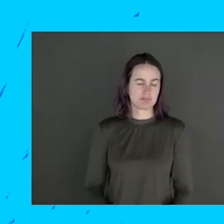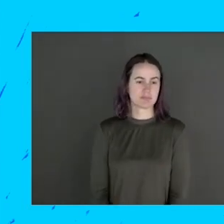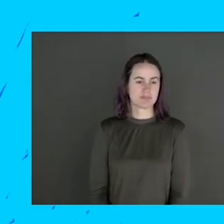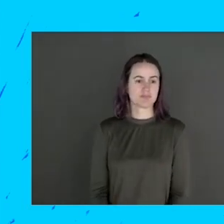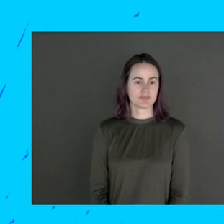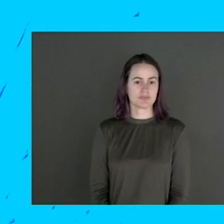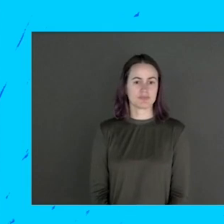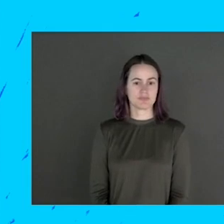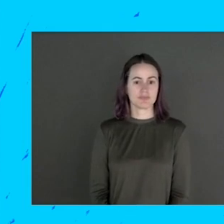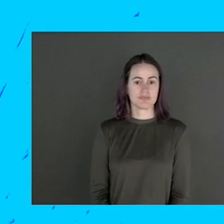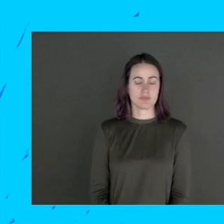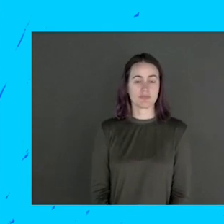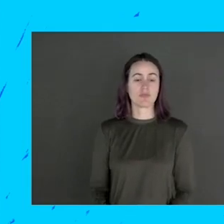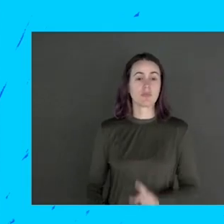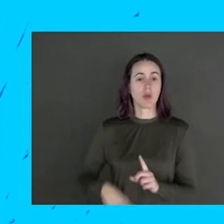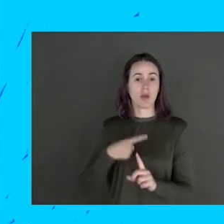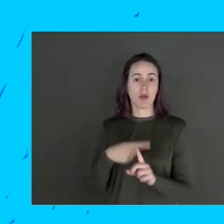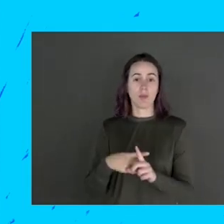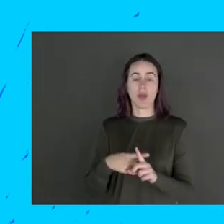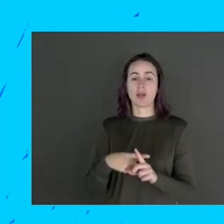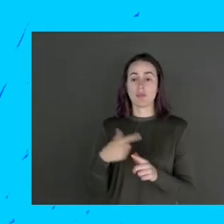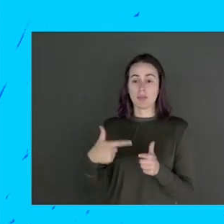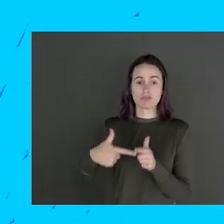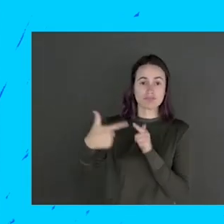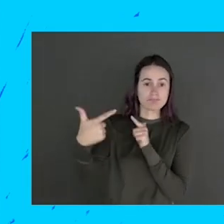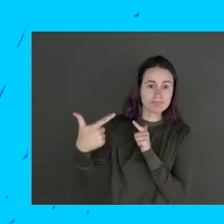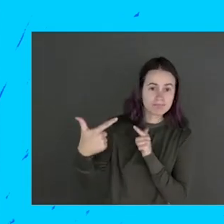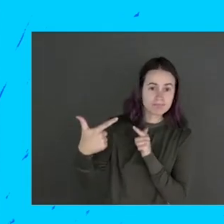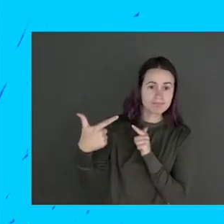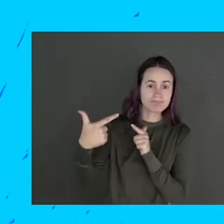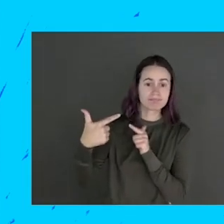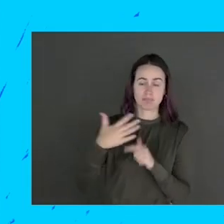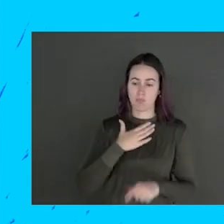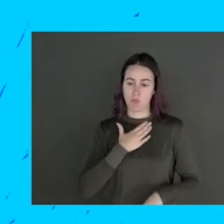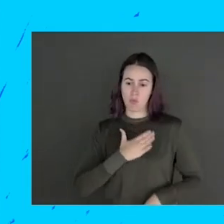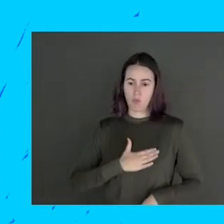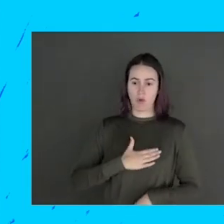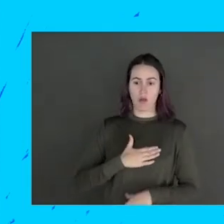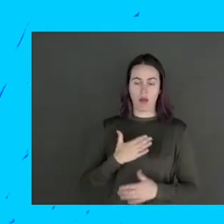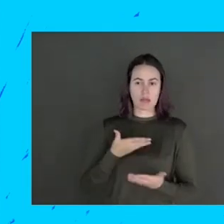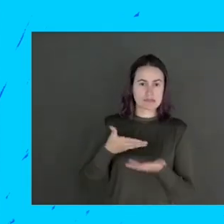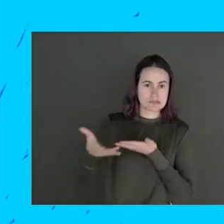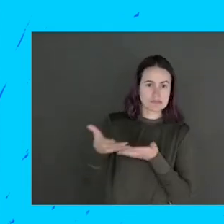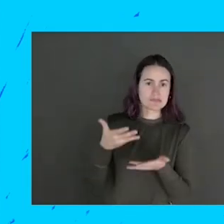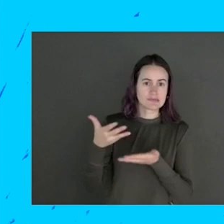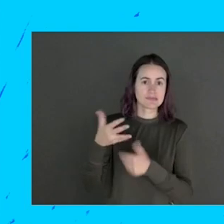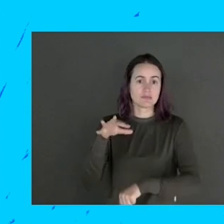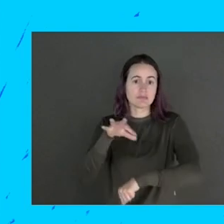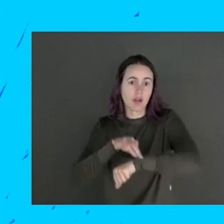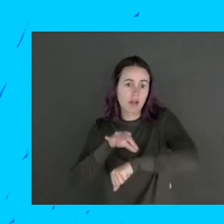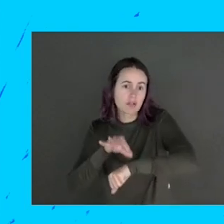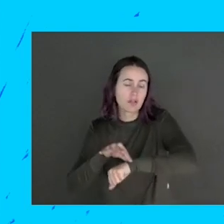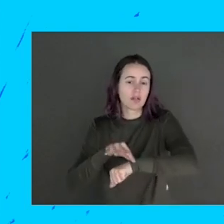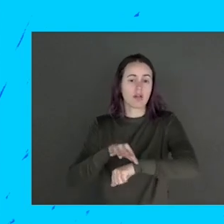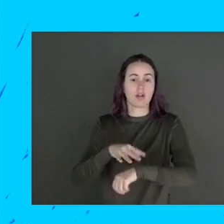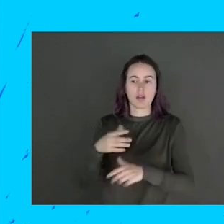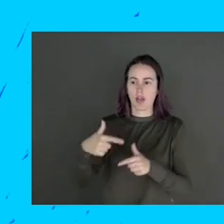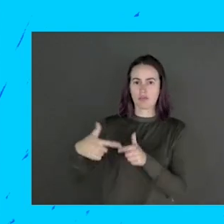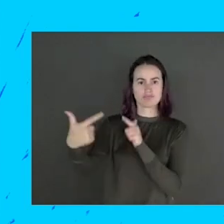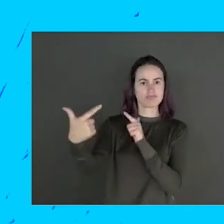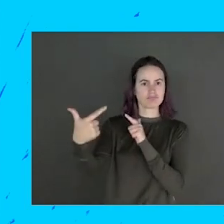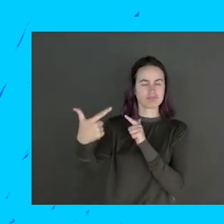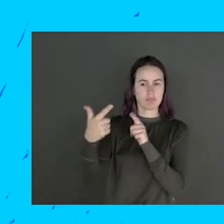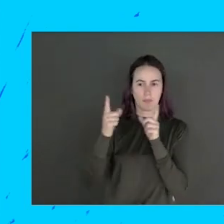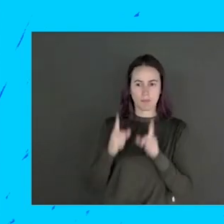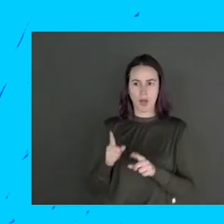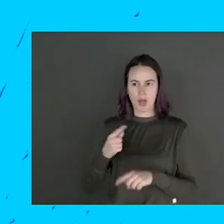mobile health services and telemedicine to make sure that they can actually consult or they can get information from